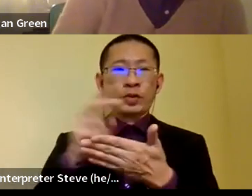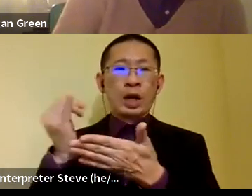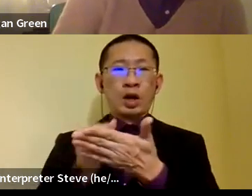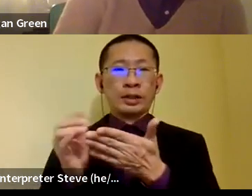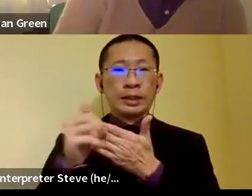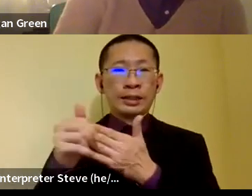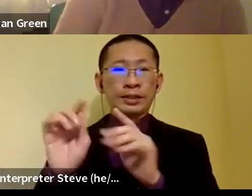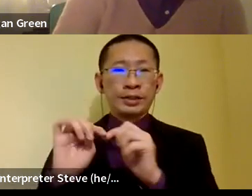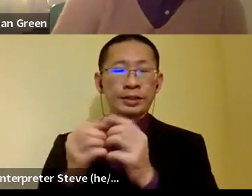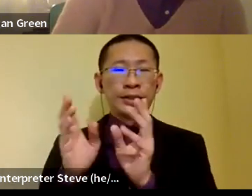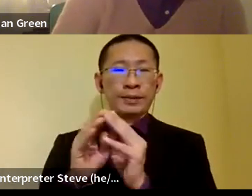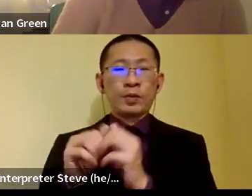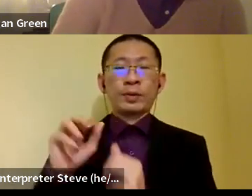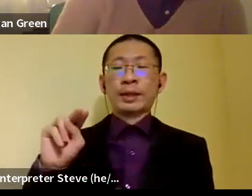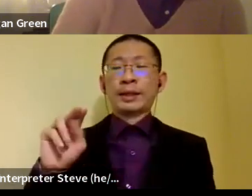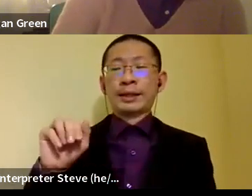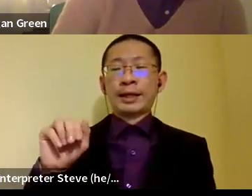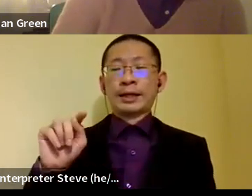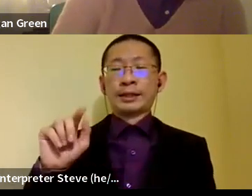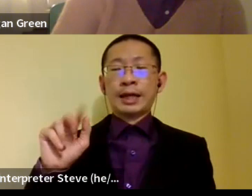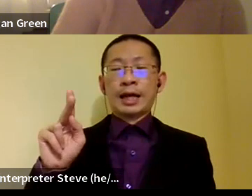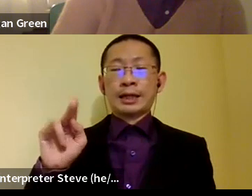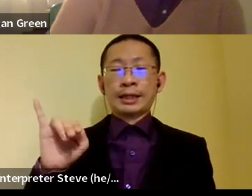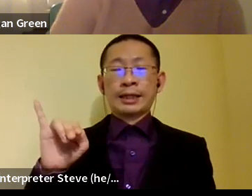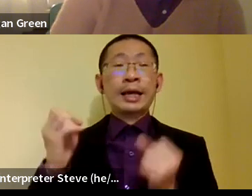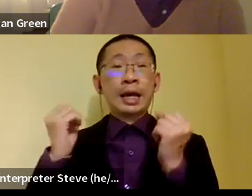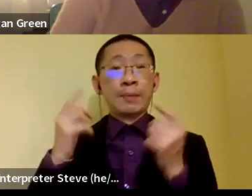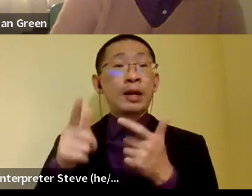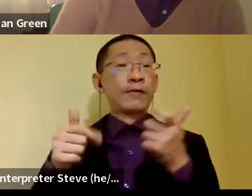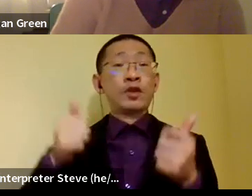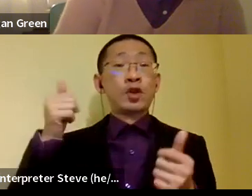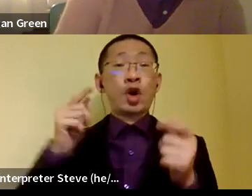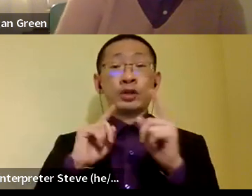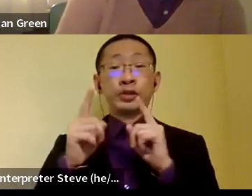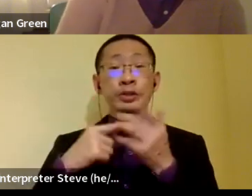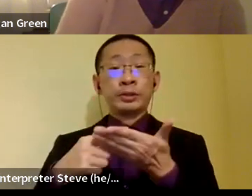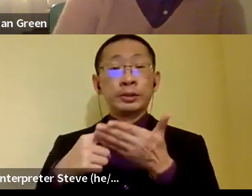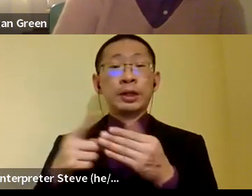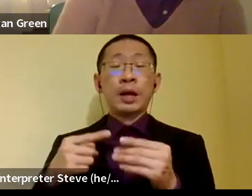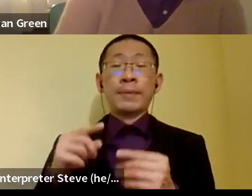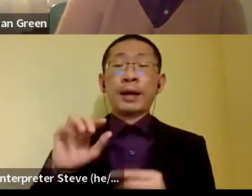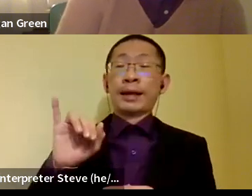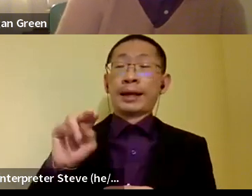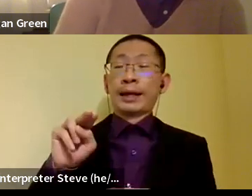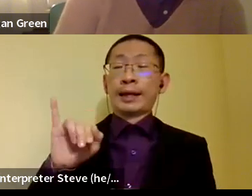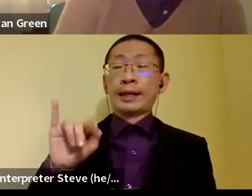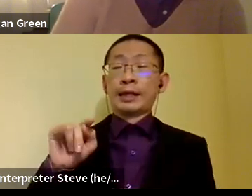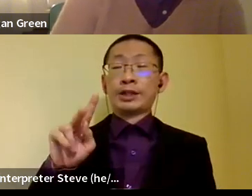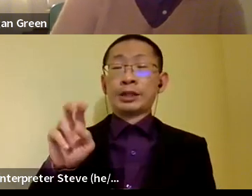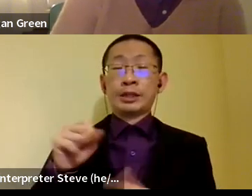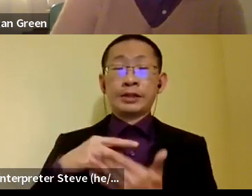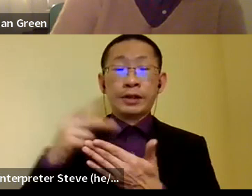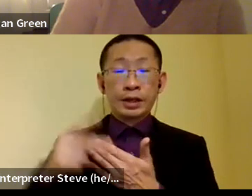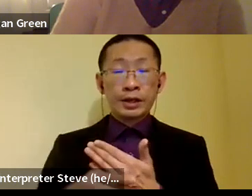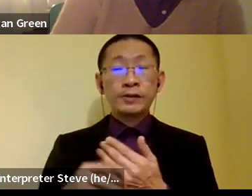leadership team meeting with Nataki. That's where many of the larger conversations about initiatives, projects,